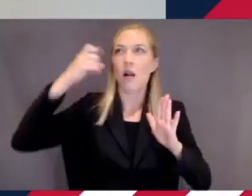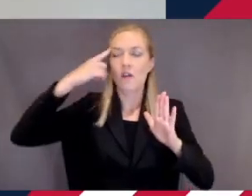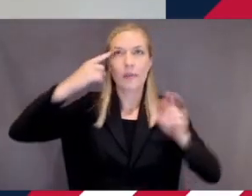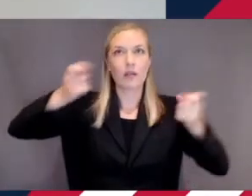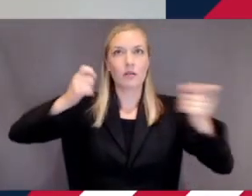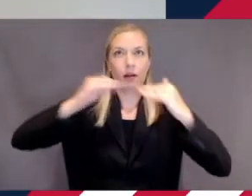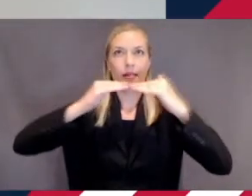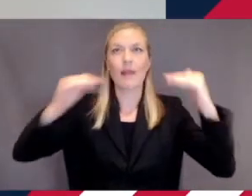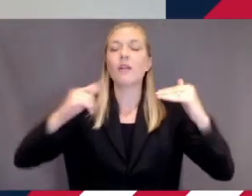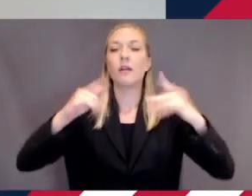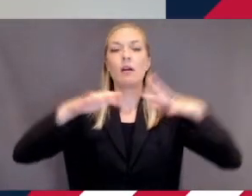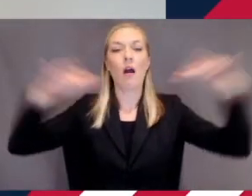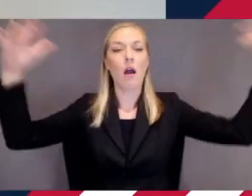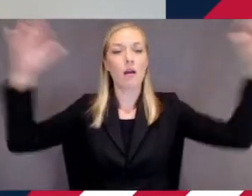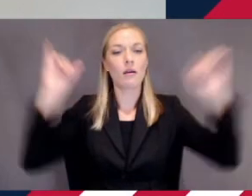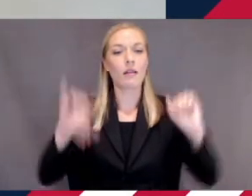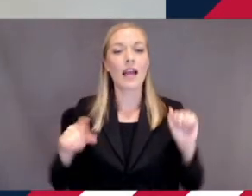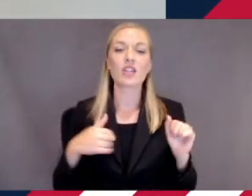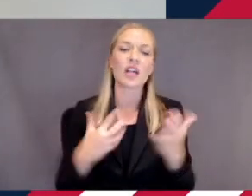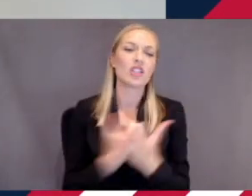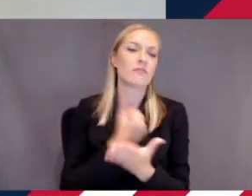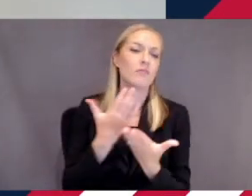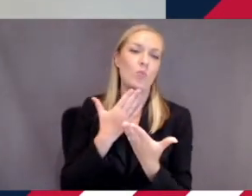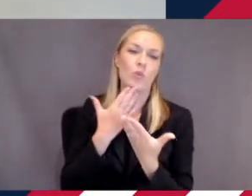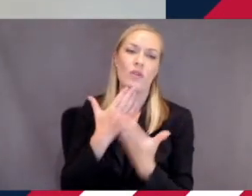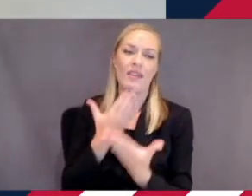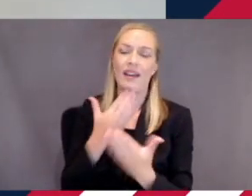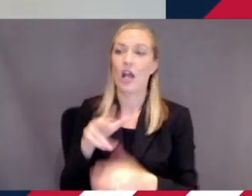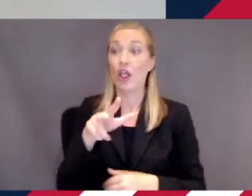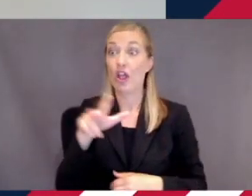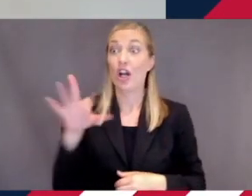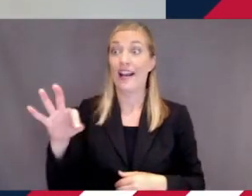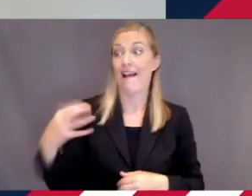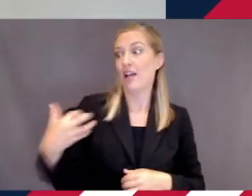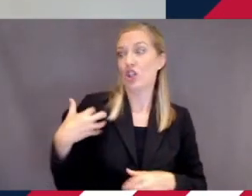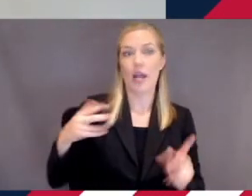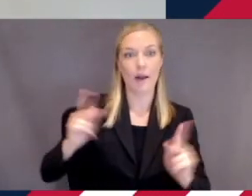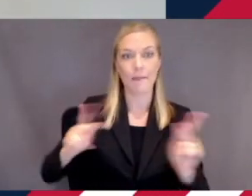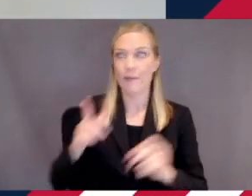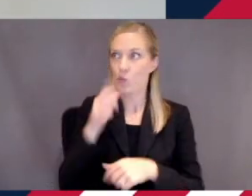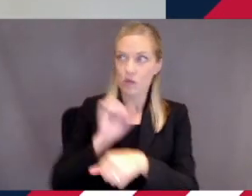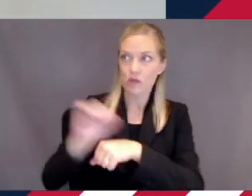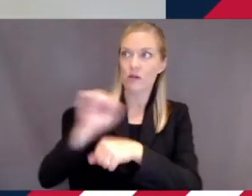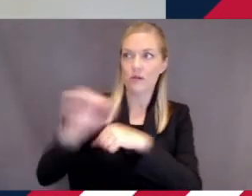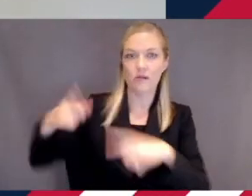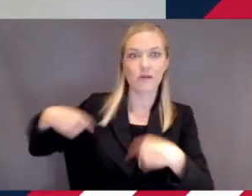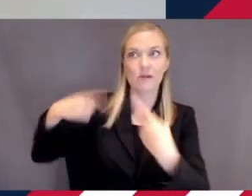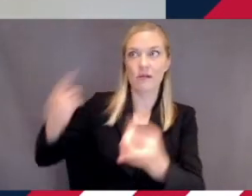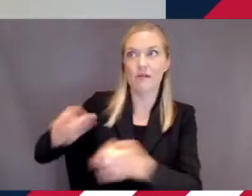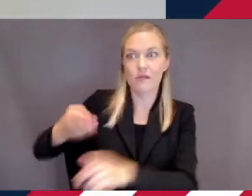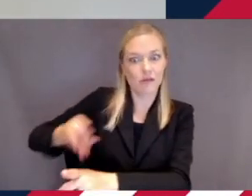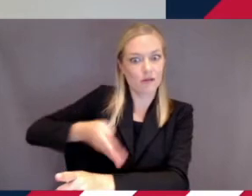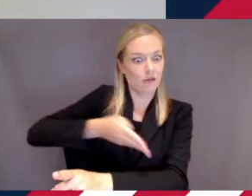this resolution and earlier drafts. And particularly a shout out to co-authors of this work,